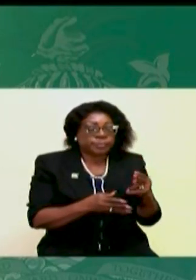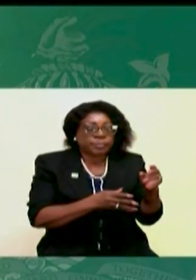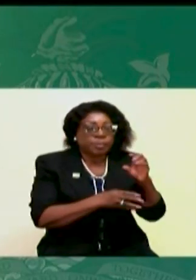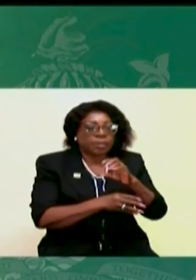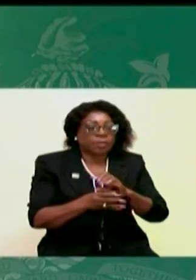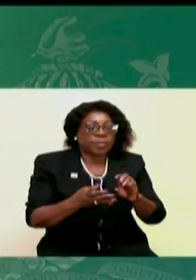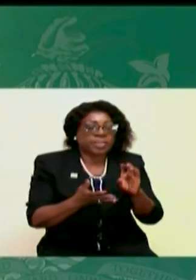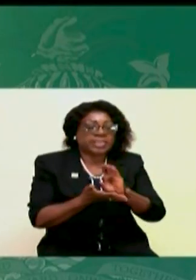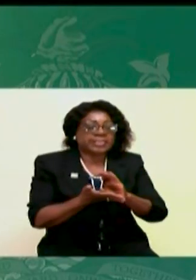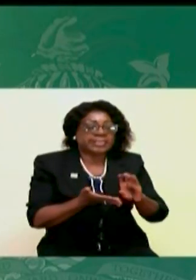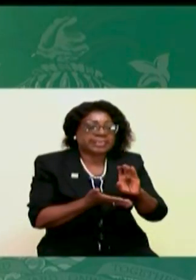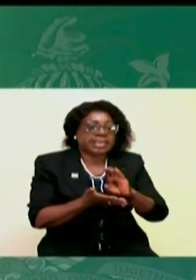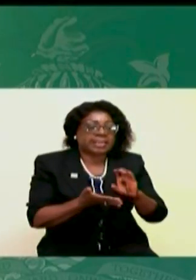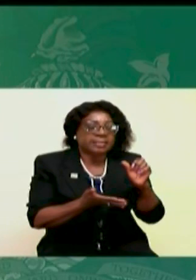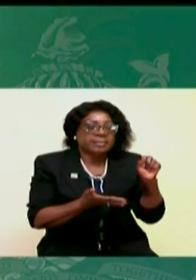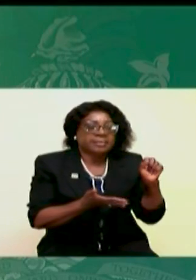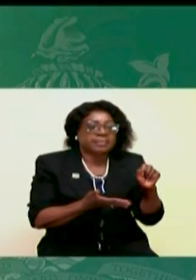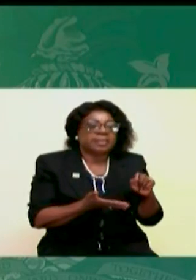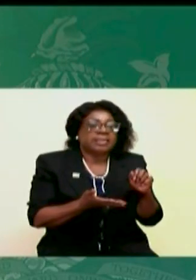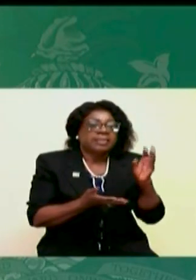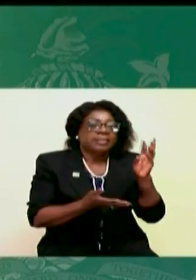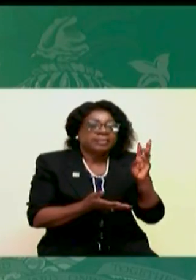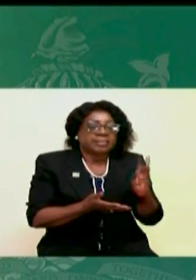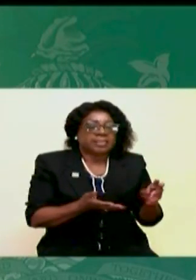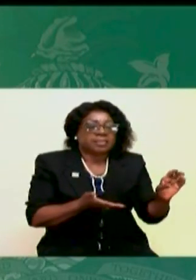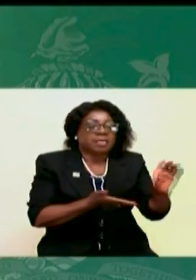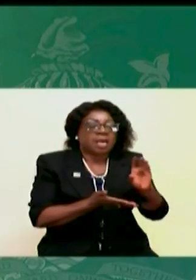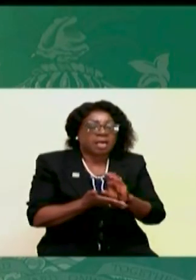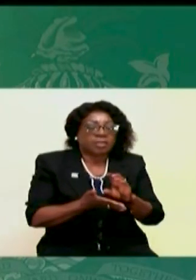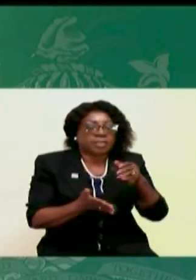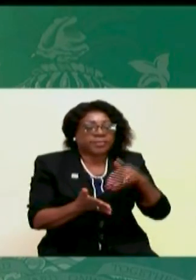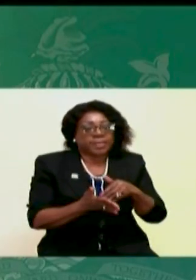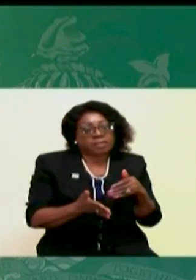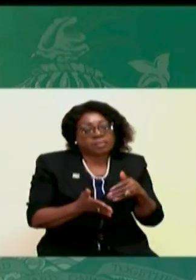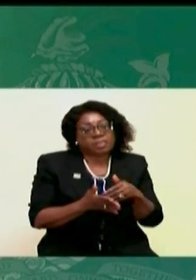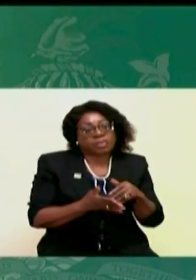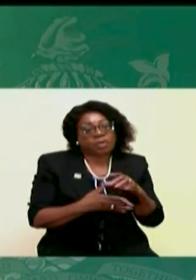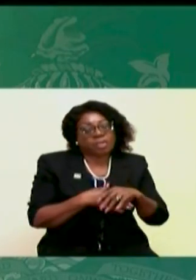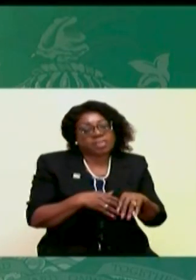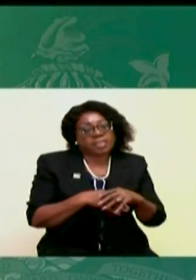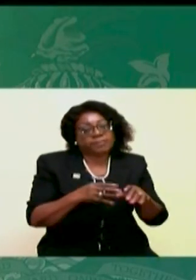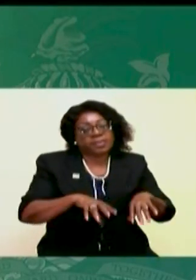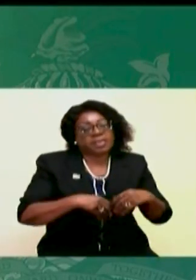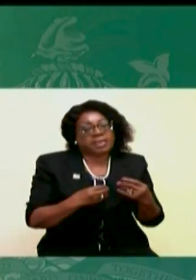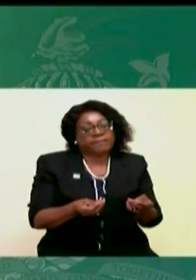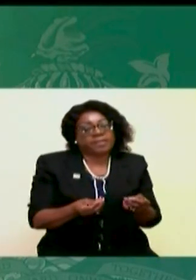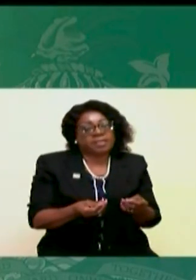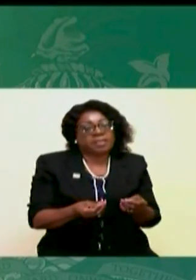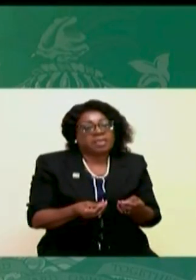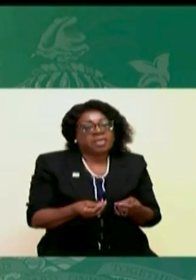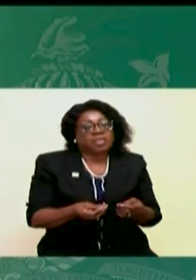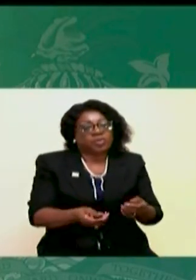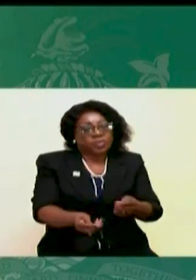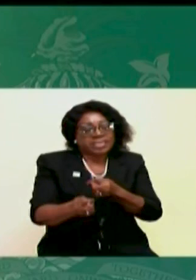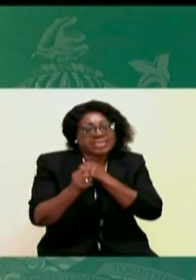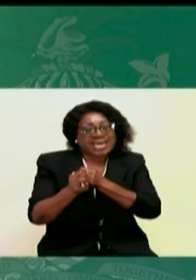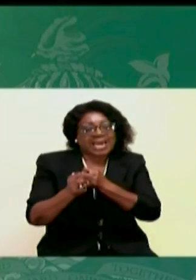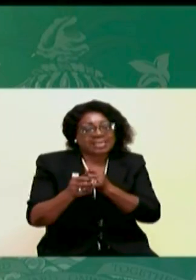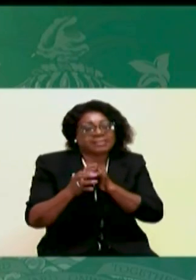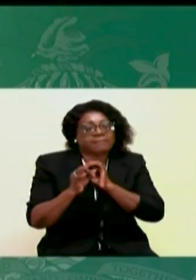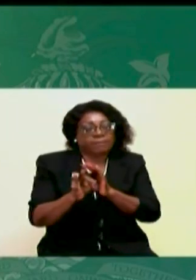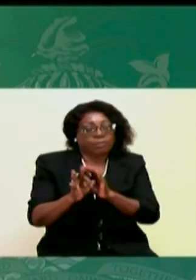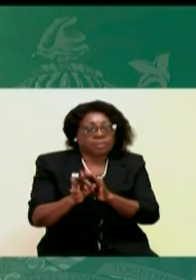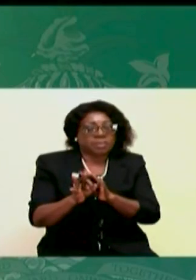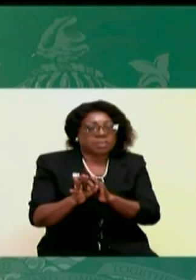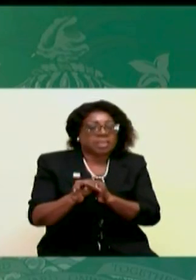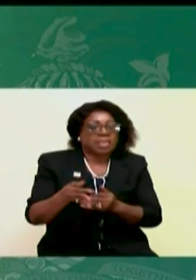$600,000 has been allocated to the Unregulated Communities Task Force. The government has increased its subsidy to